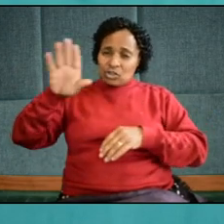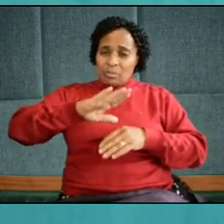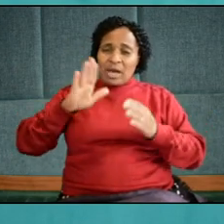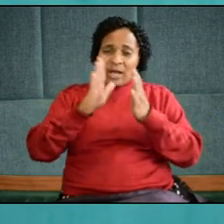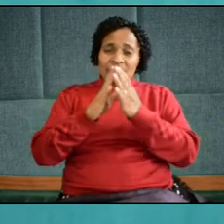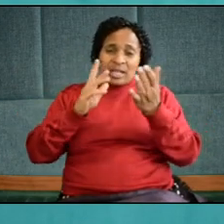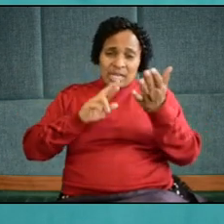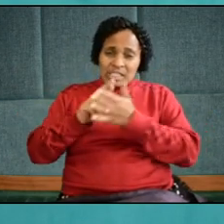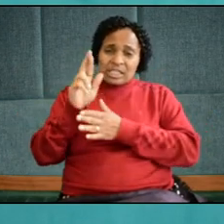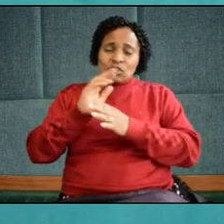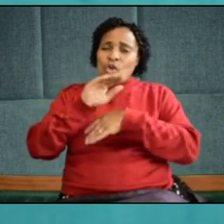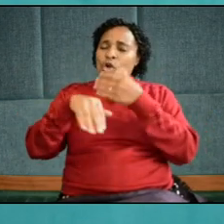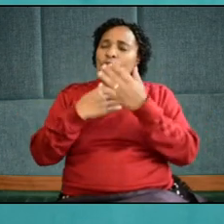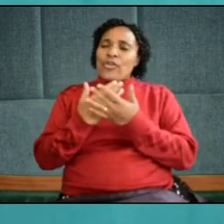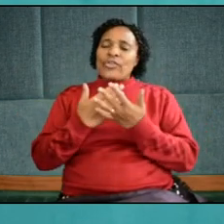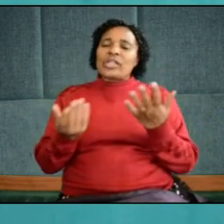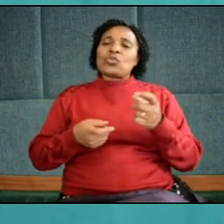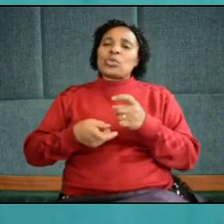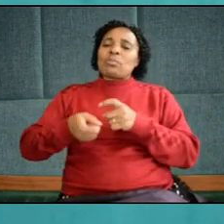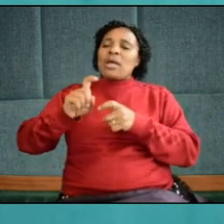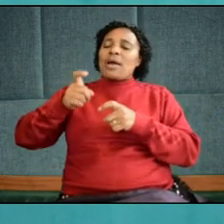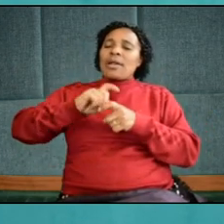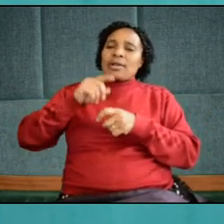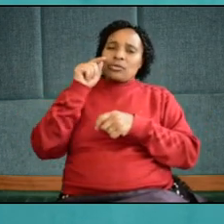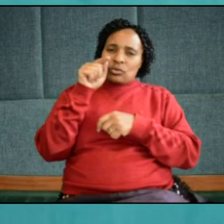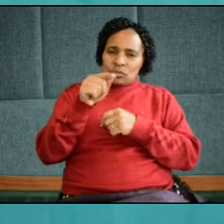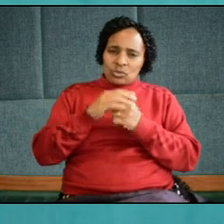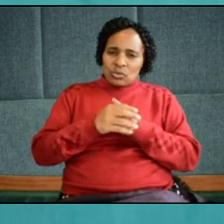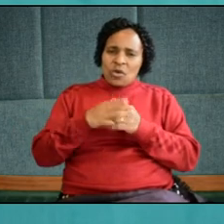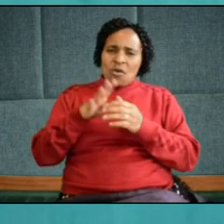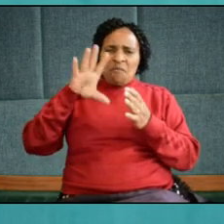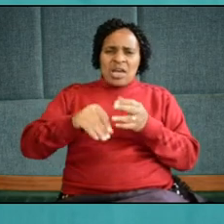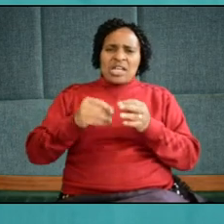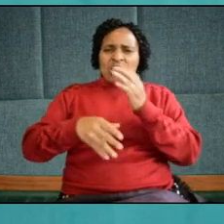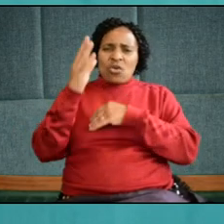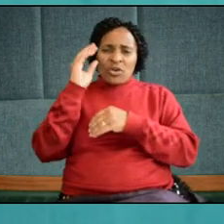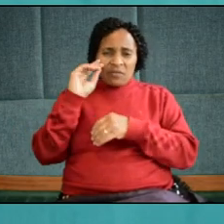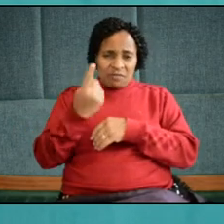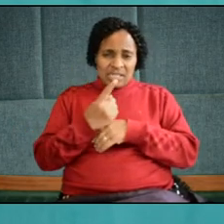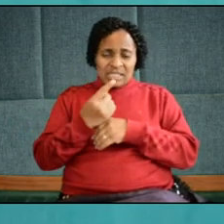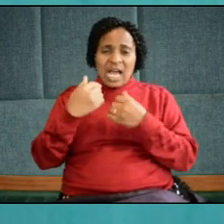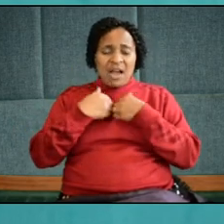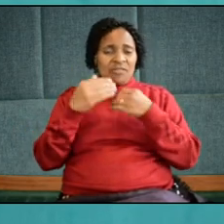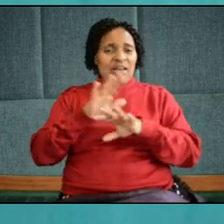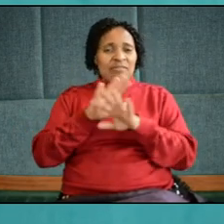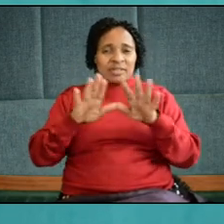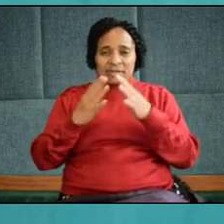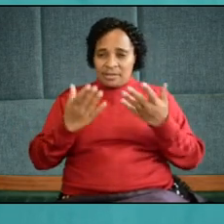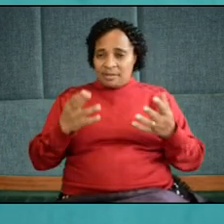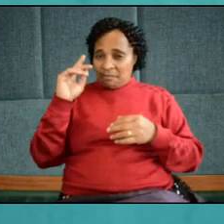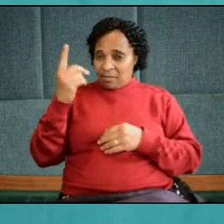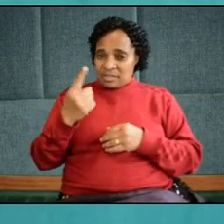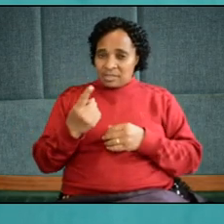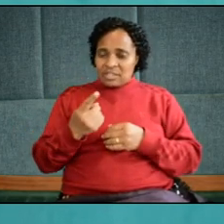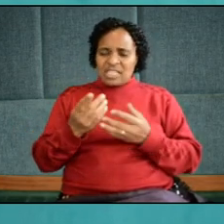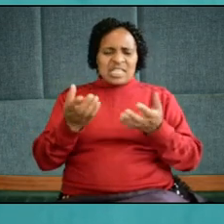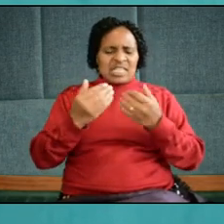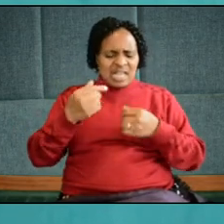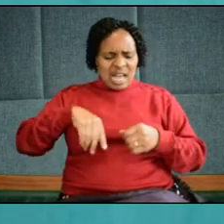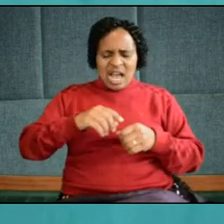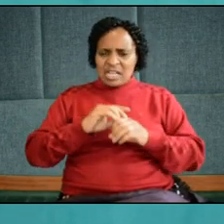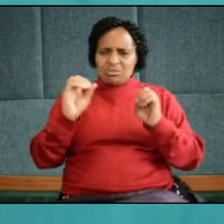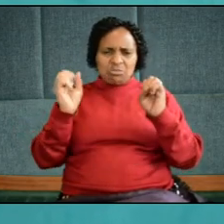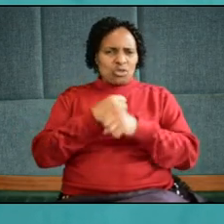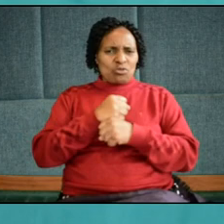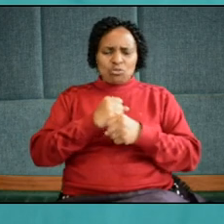and all these other things will be added unto you. Finding God first, we'll have everything else that we need. There's no need for us to